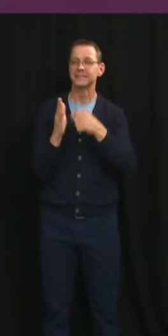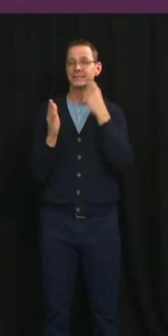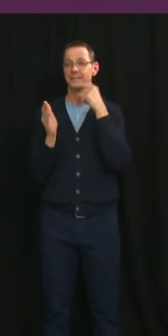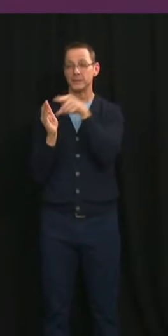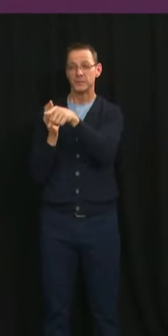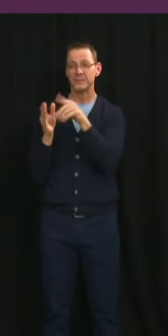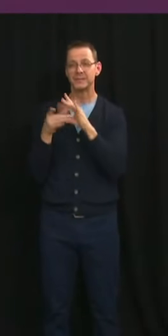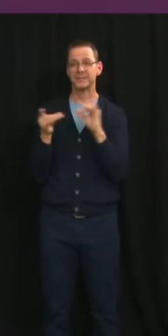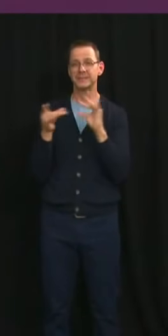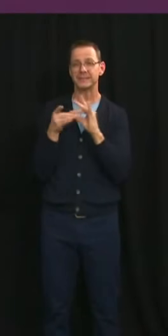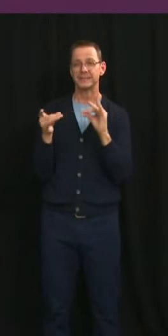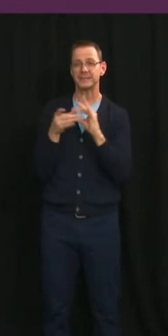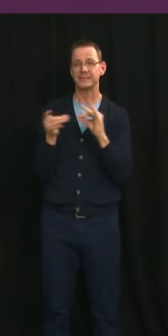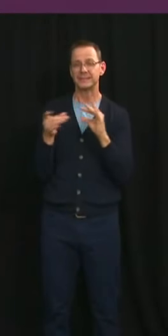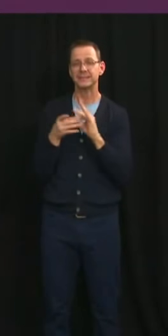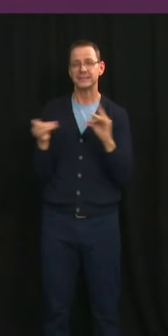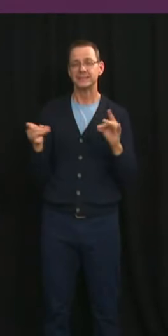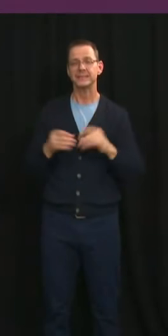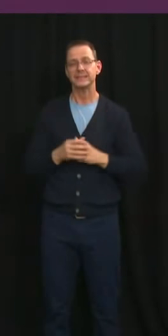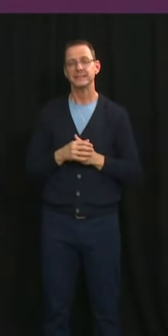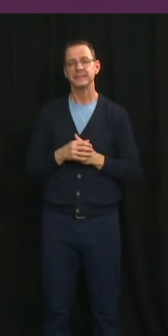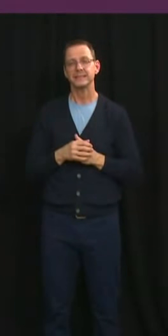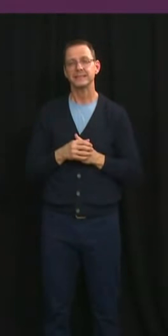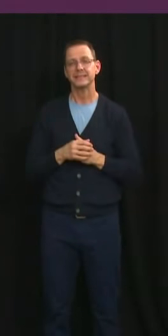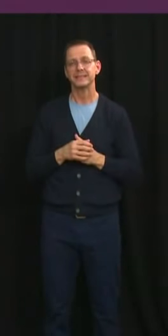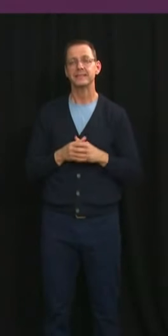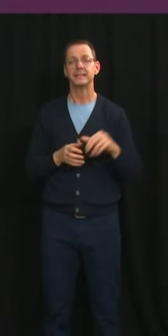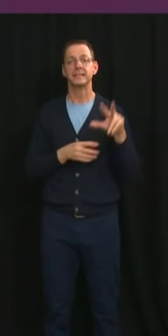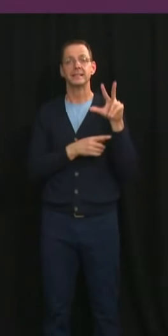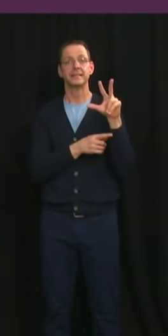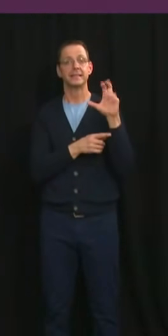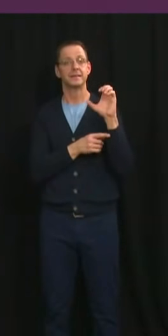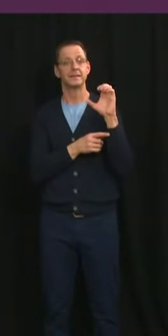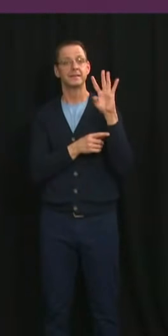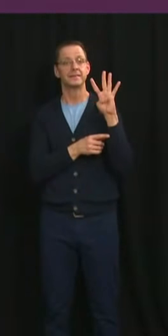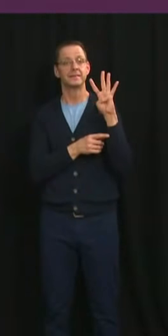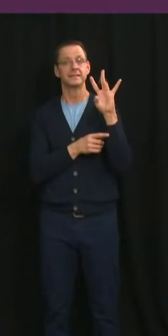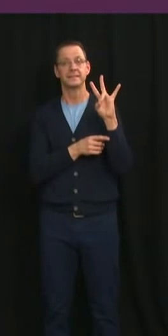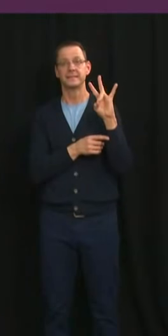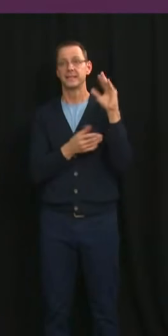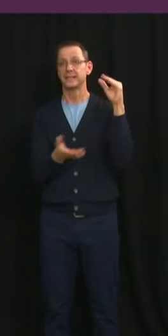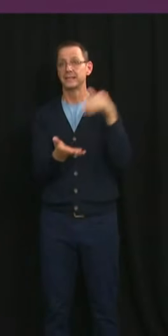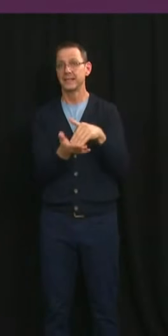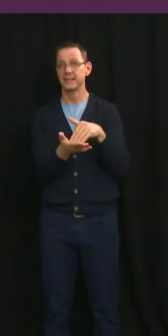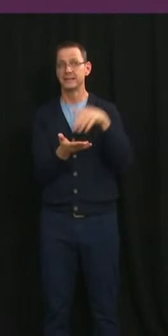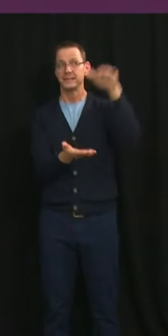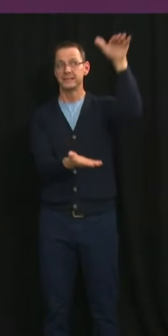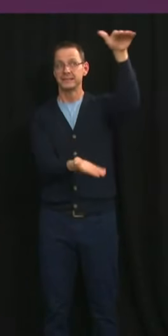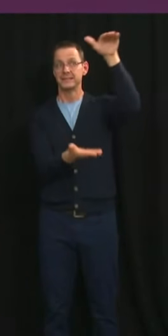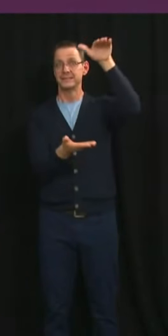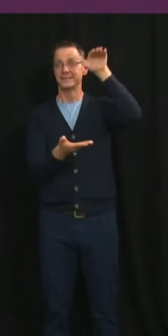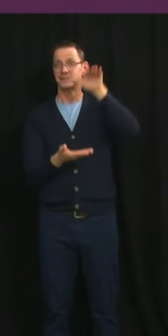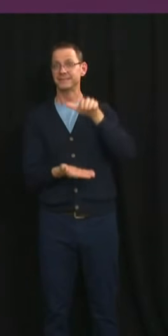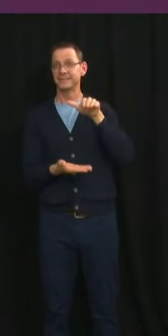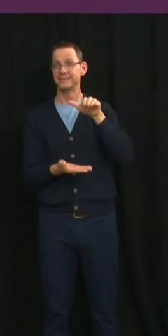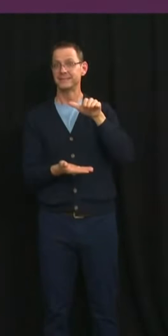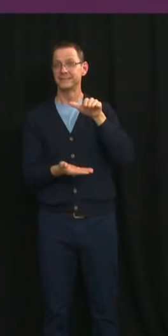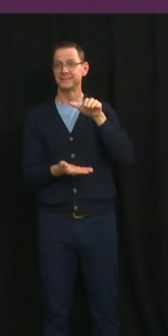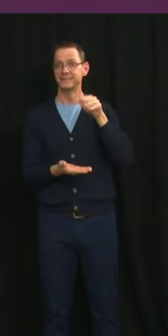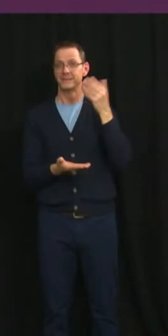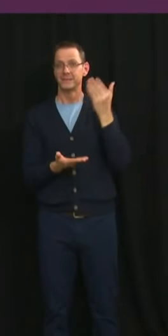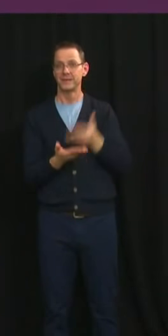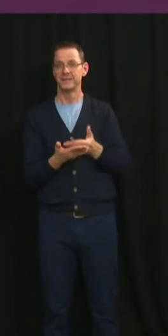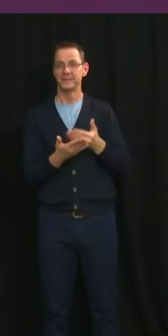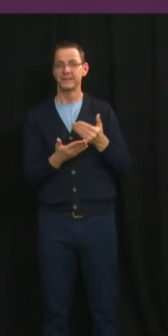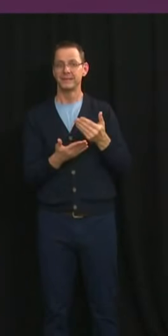vaccines that are in inventory right now, they were received in the last 4 days. And if you were to add up all of the vaccines that